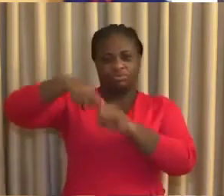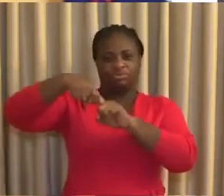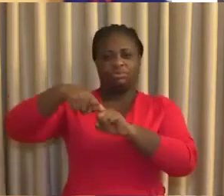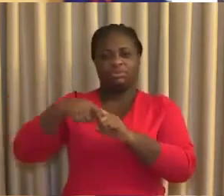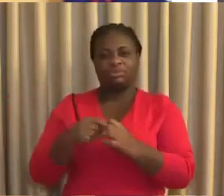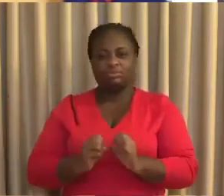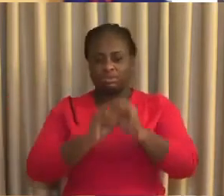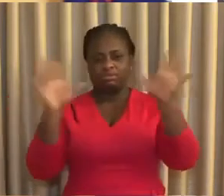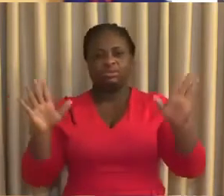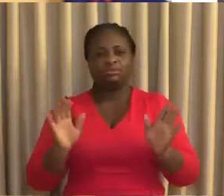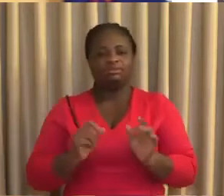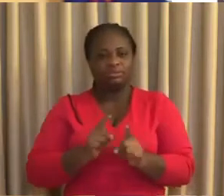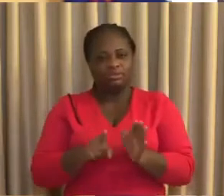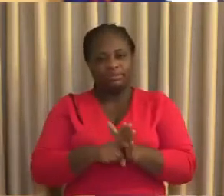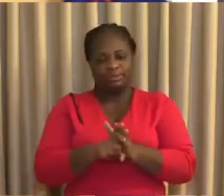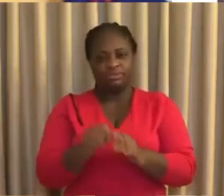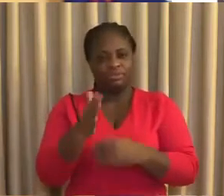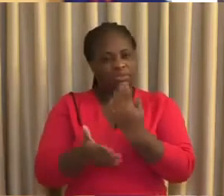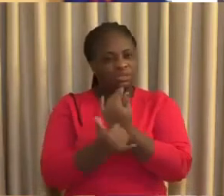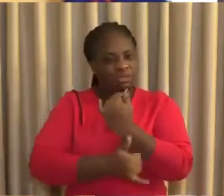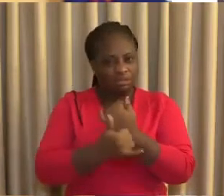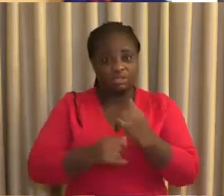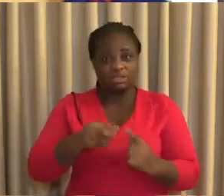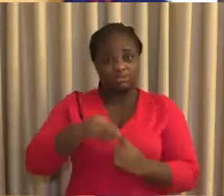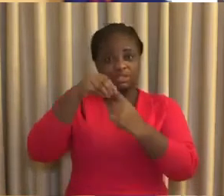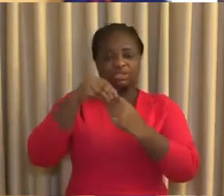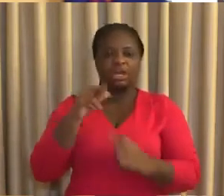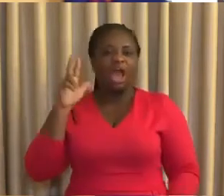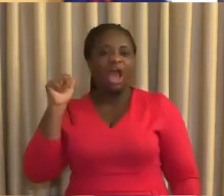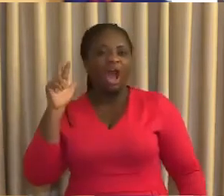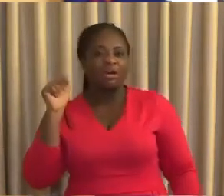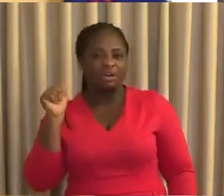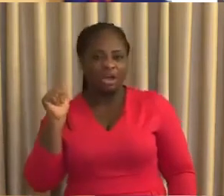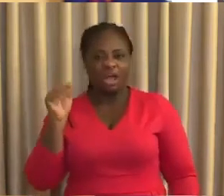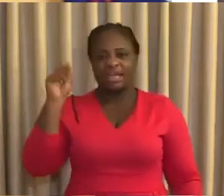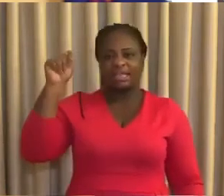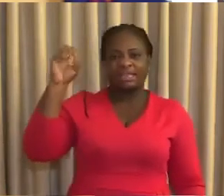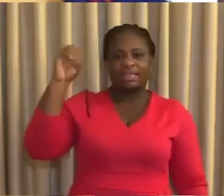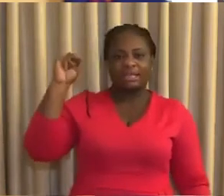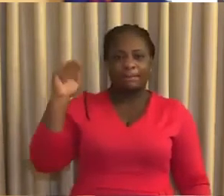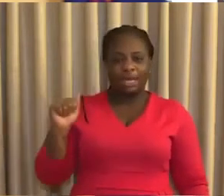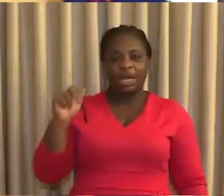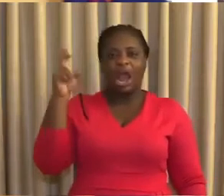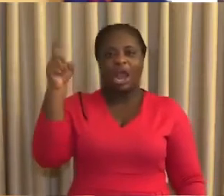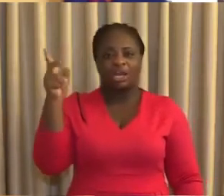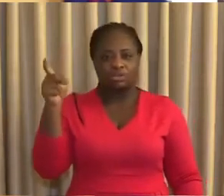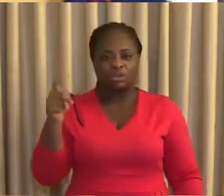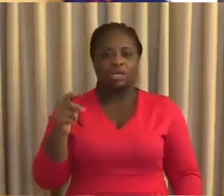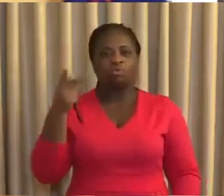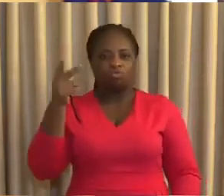virus within our country, especially in Accra, Tema, Kasua, and